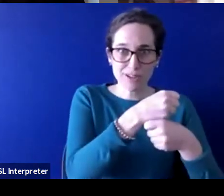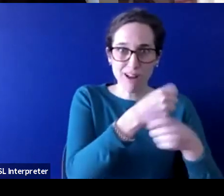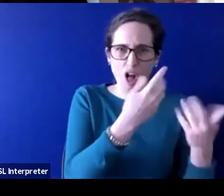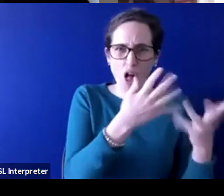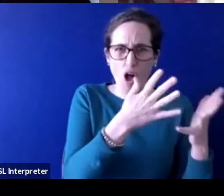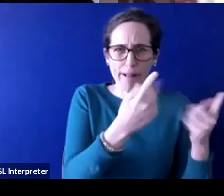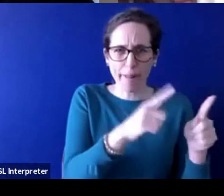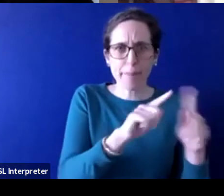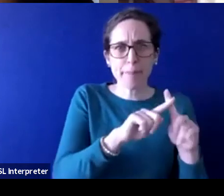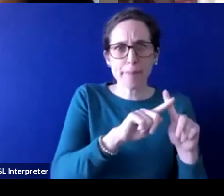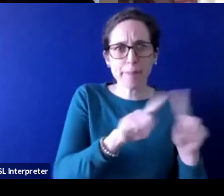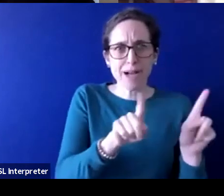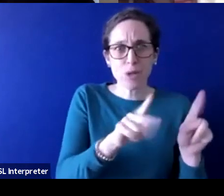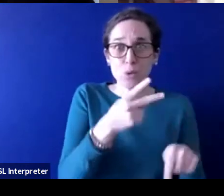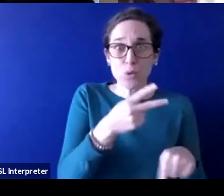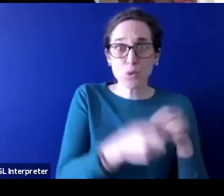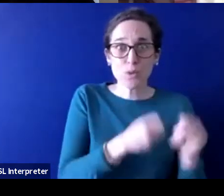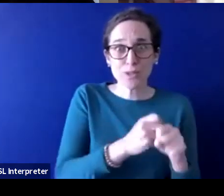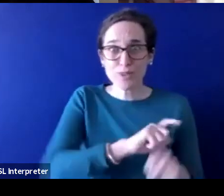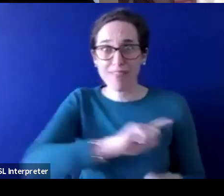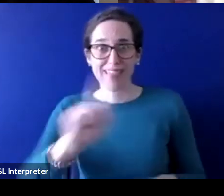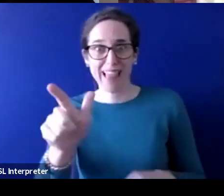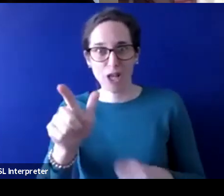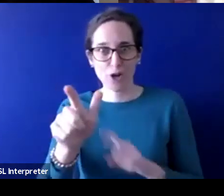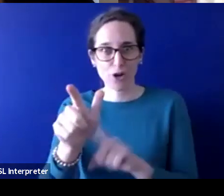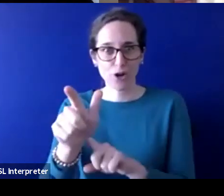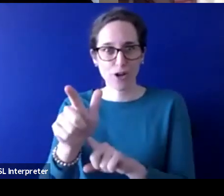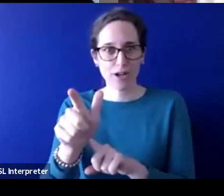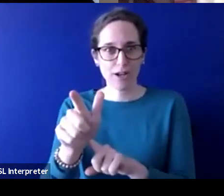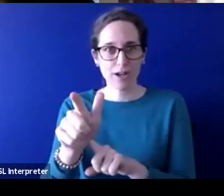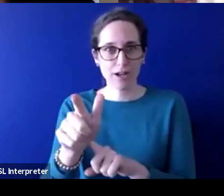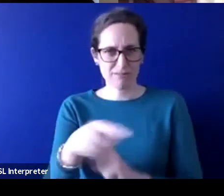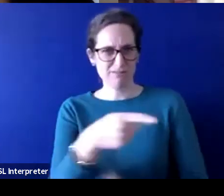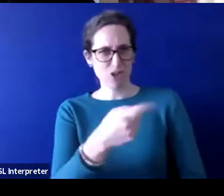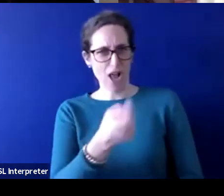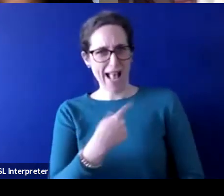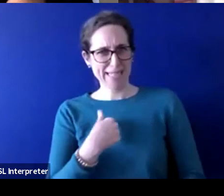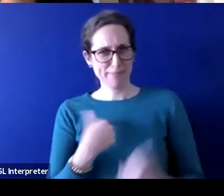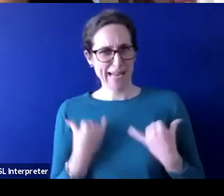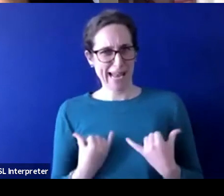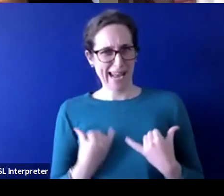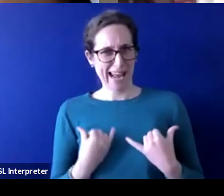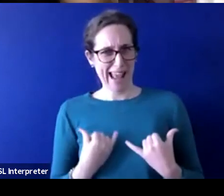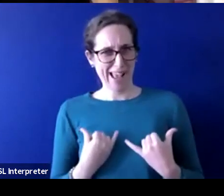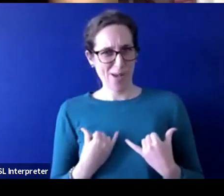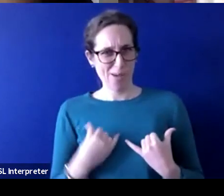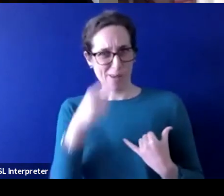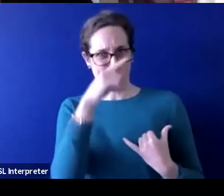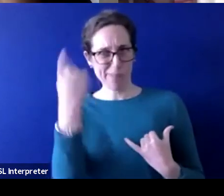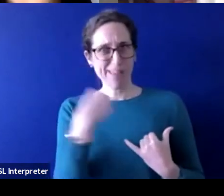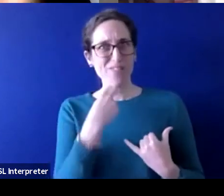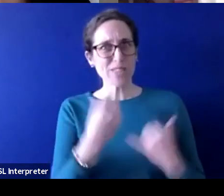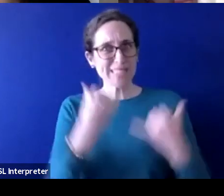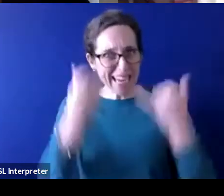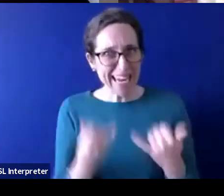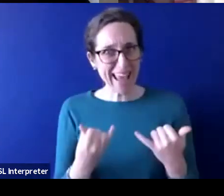like, when he was saying, he was like, it was funny because it was like, they asked me, he was like, now you're asking for the black voice to come in after all this time.